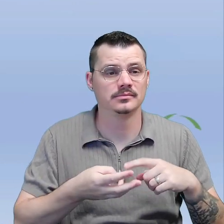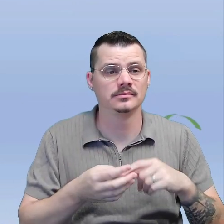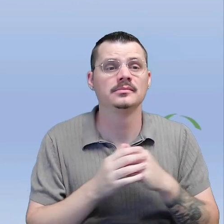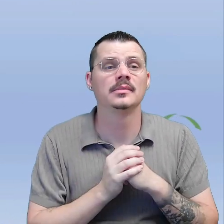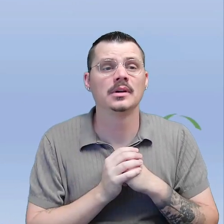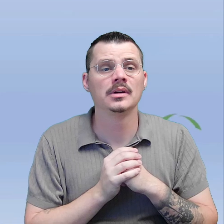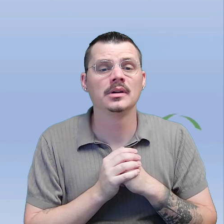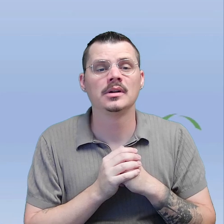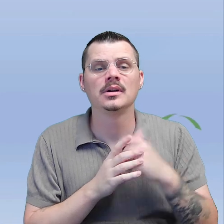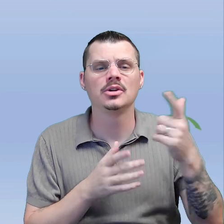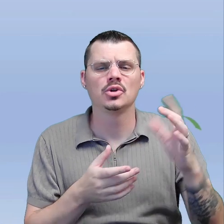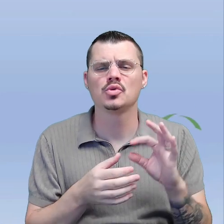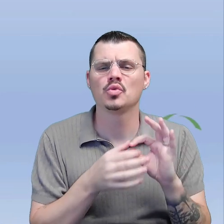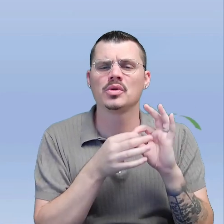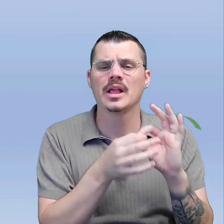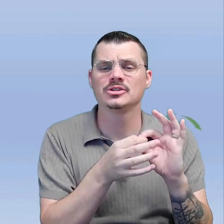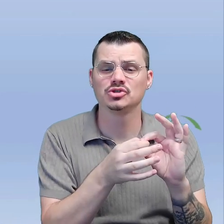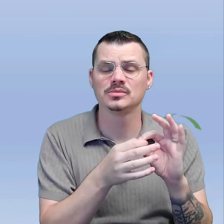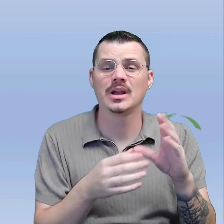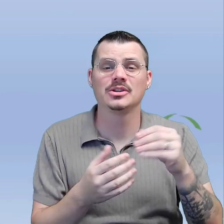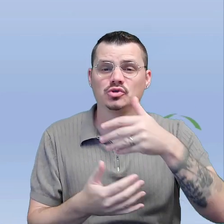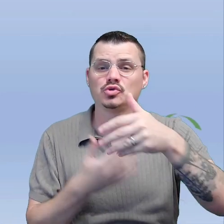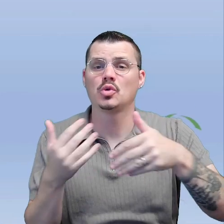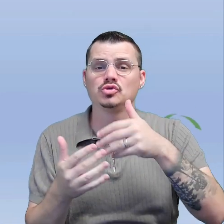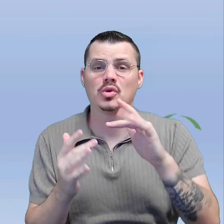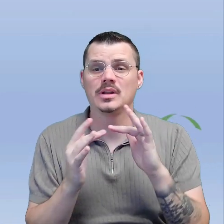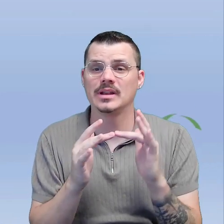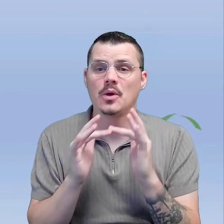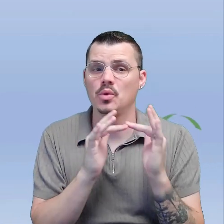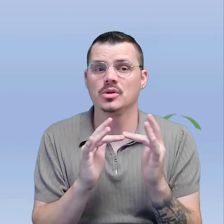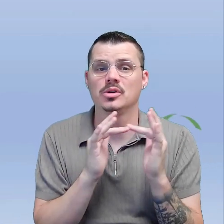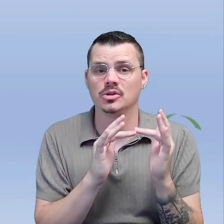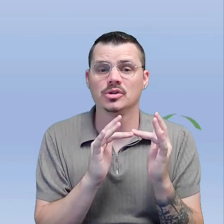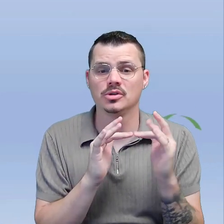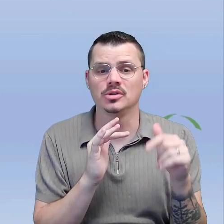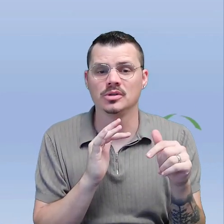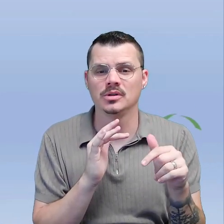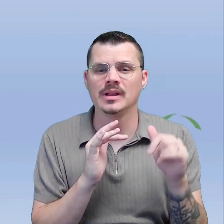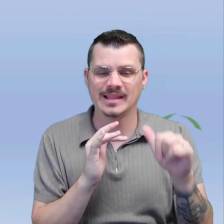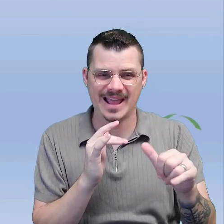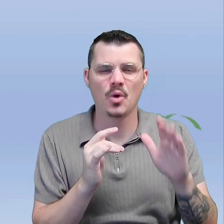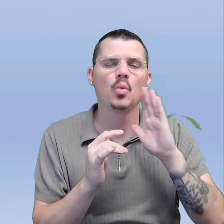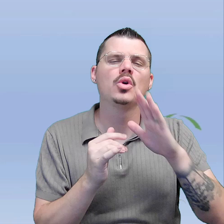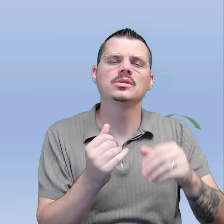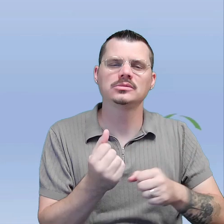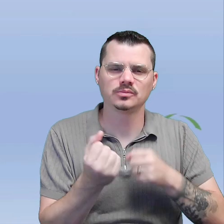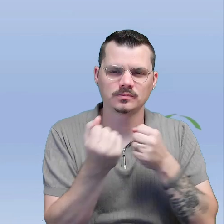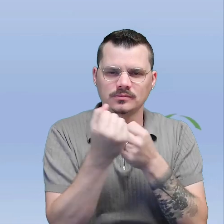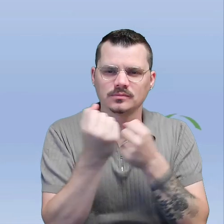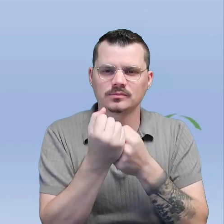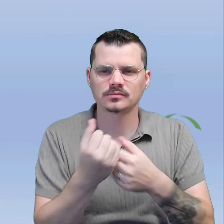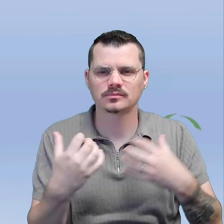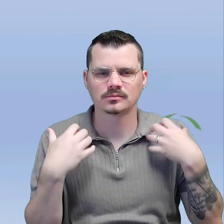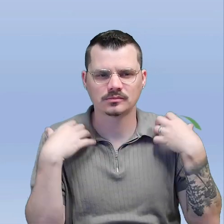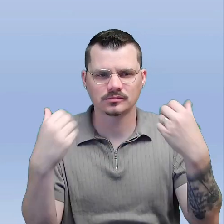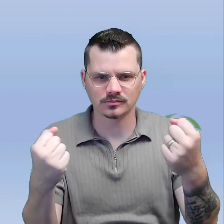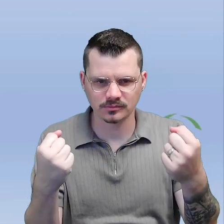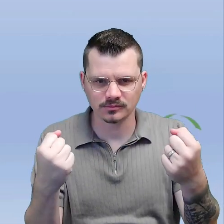The next principle is relationships and social networks. that support